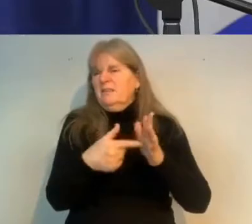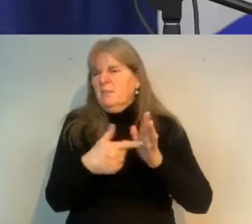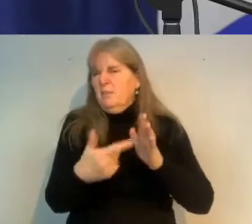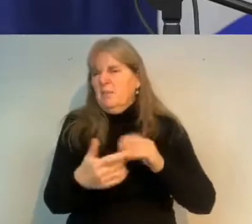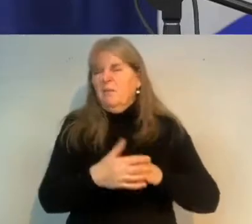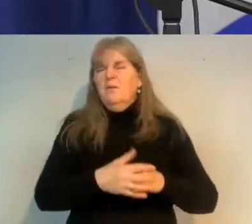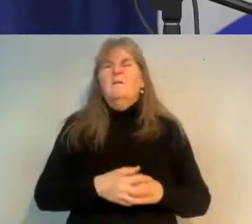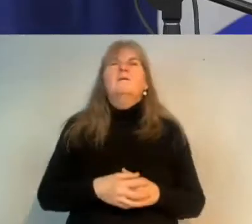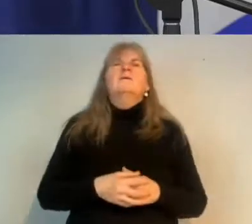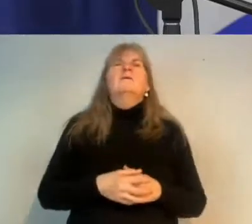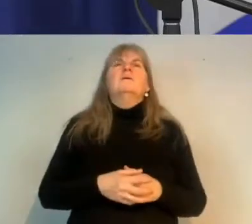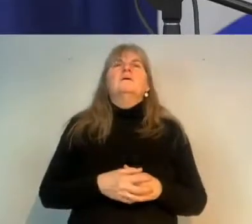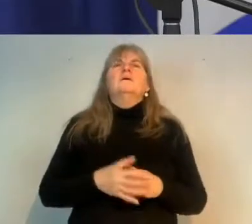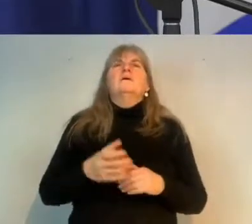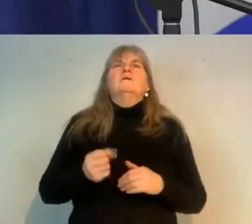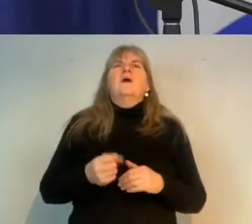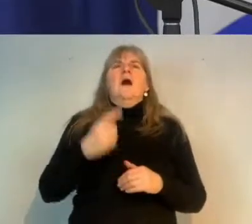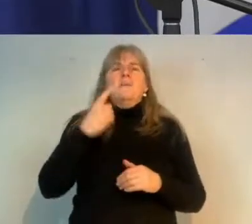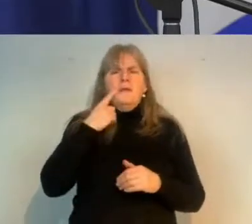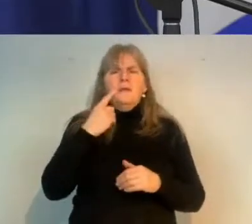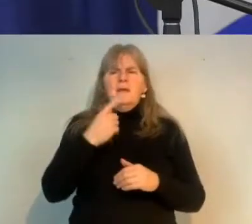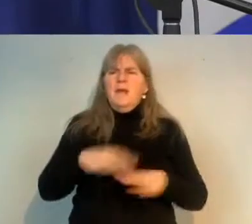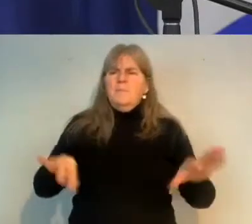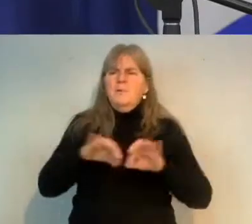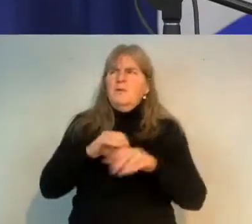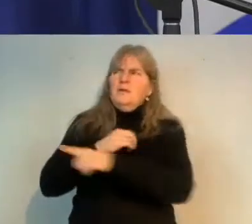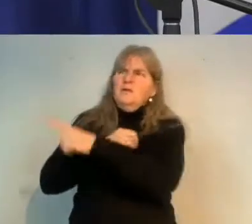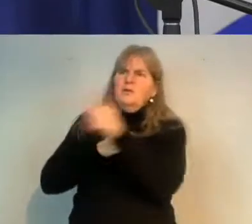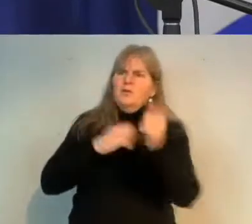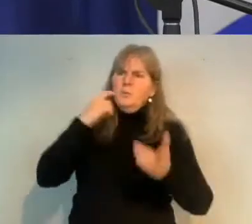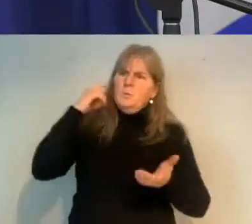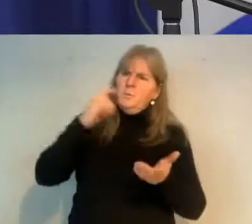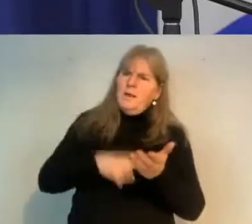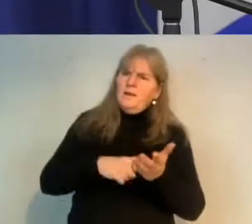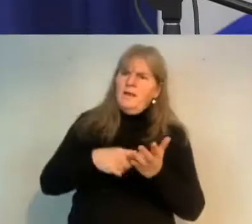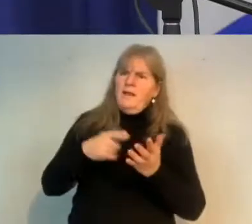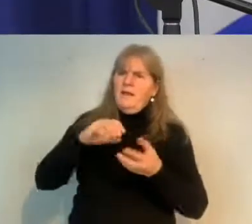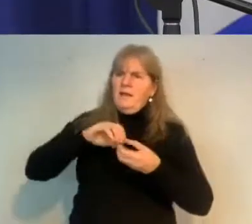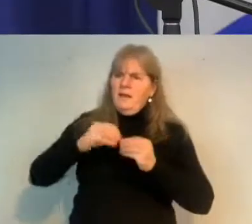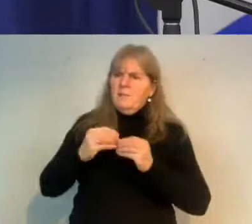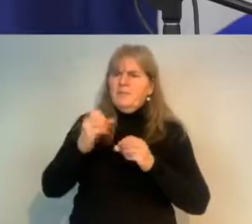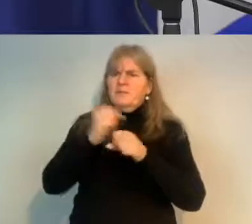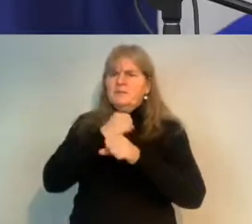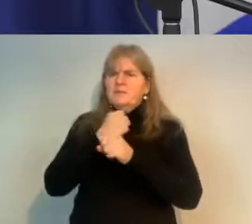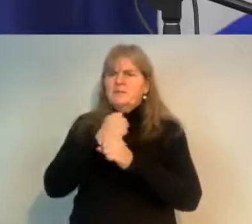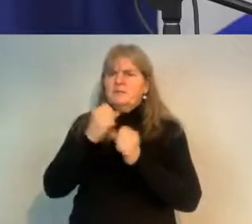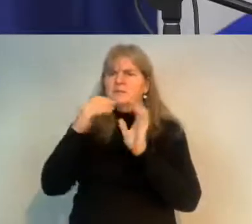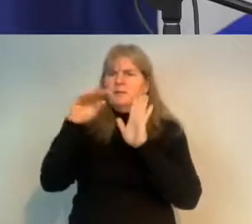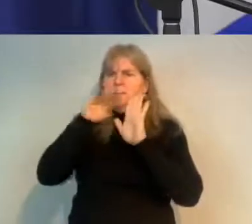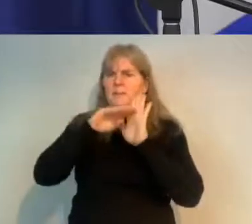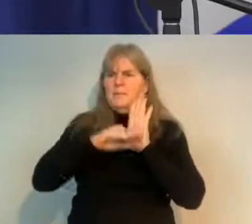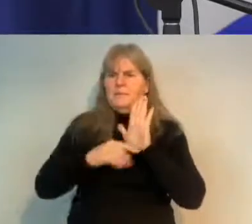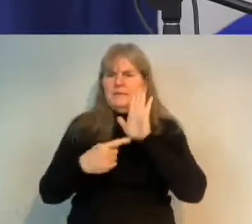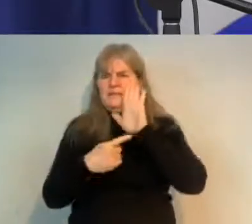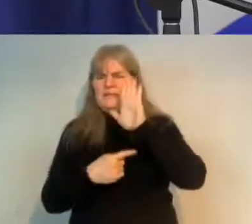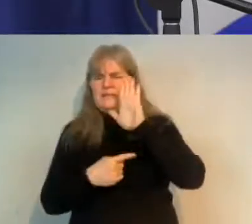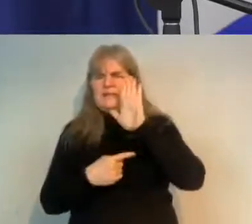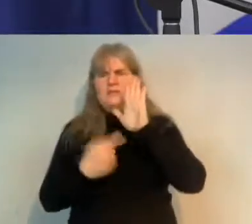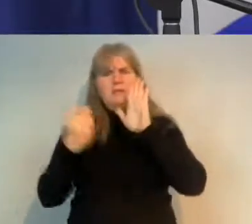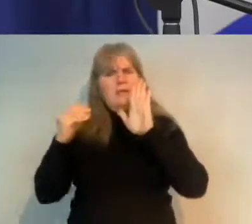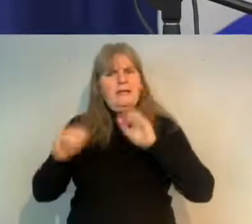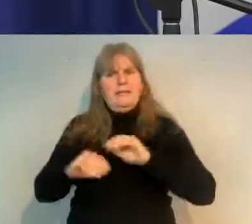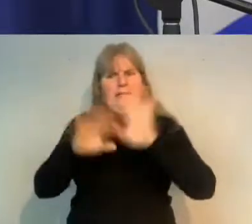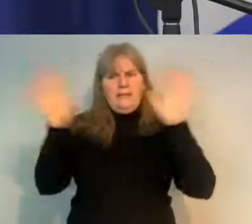So I think people have to recognize what the numbers mean, and we've been really transparent about this, what they mean and